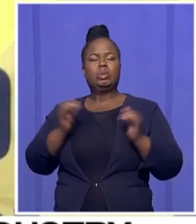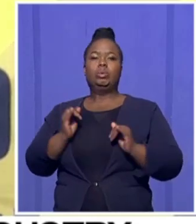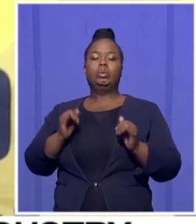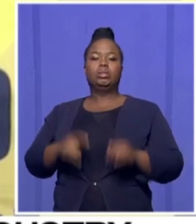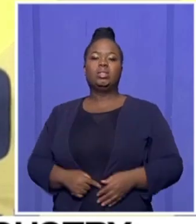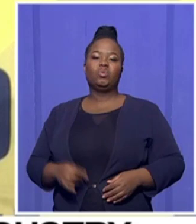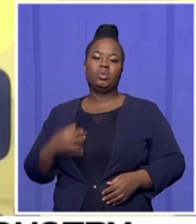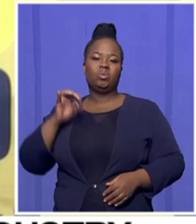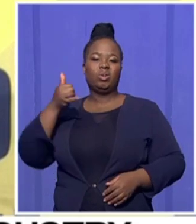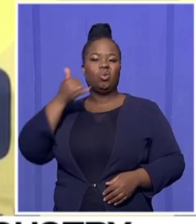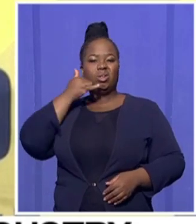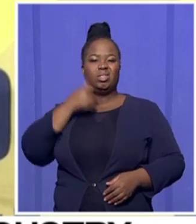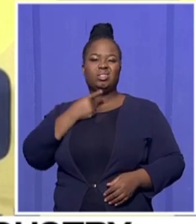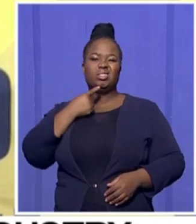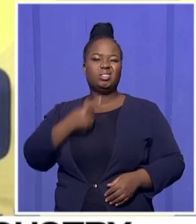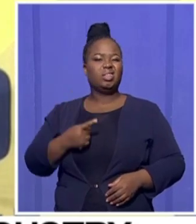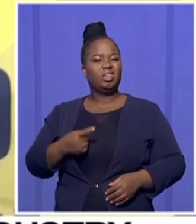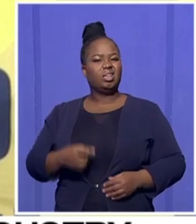only say,